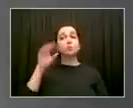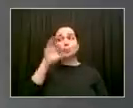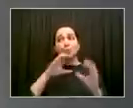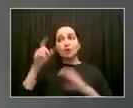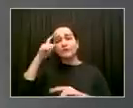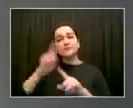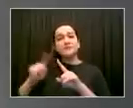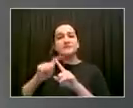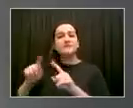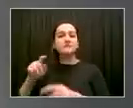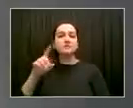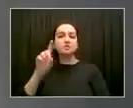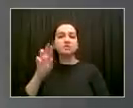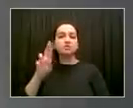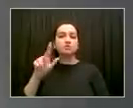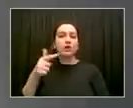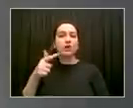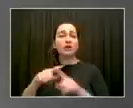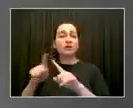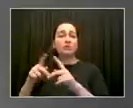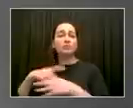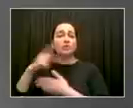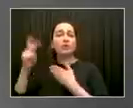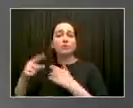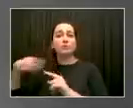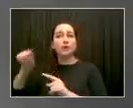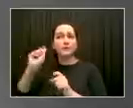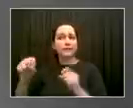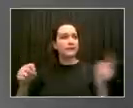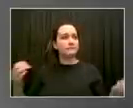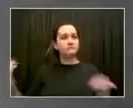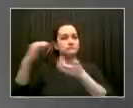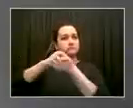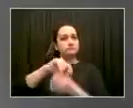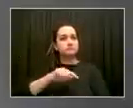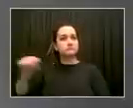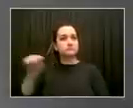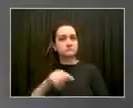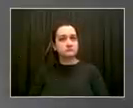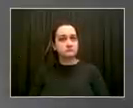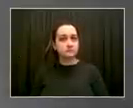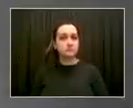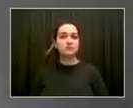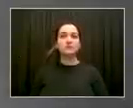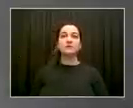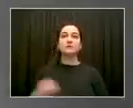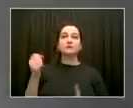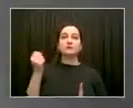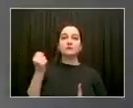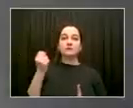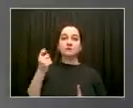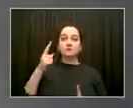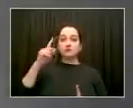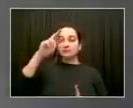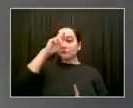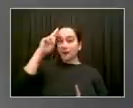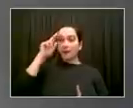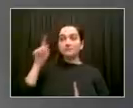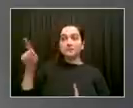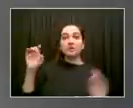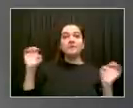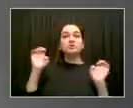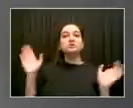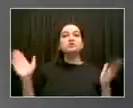will start emergency treatment for people who have opioid addictions. All of our emergency rooms